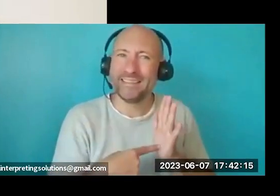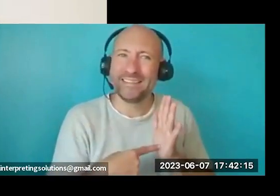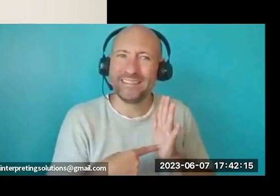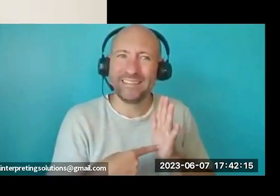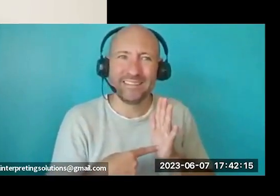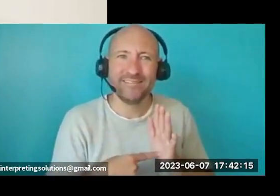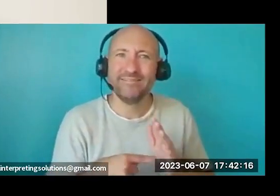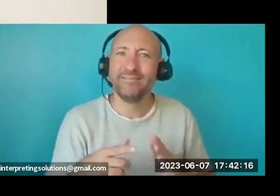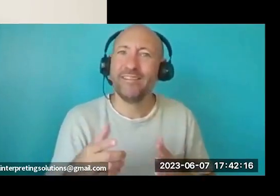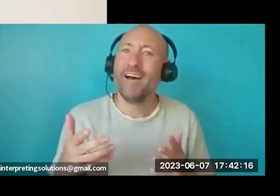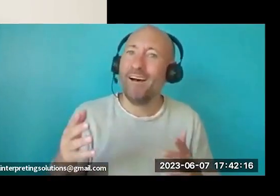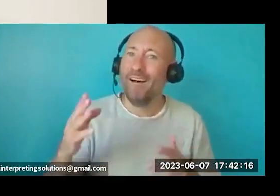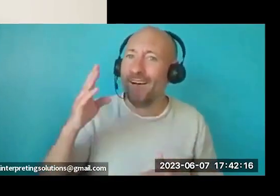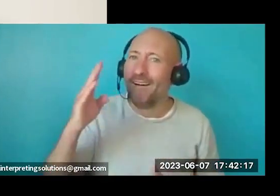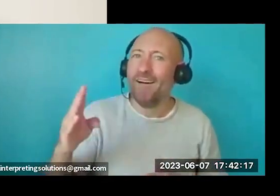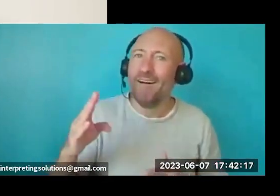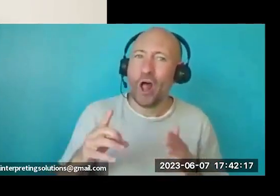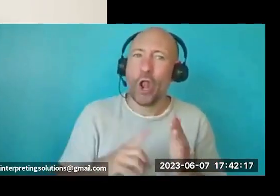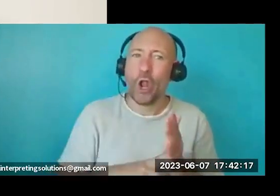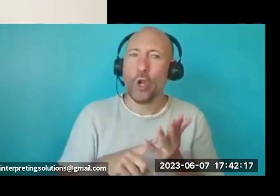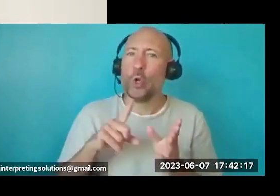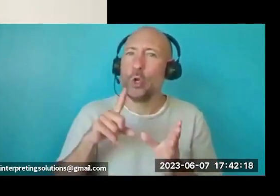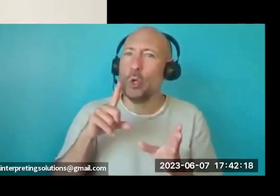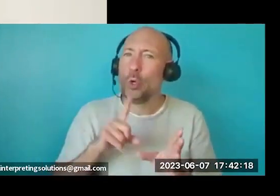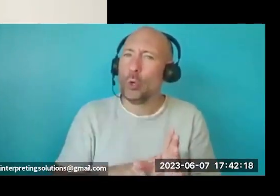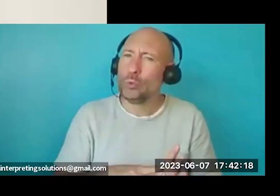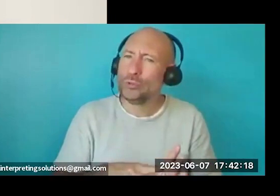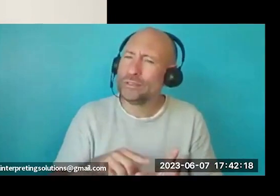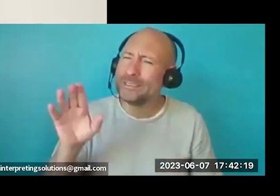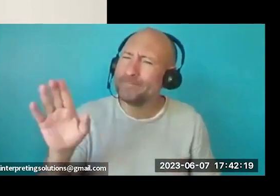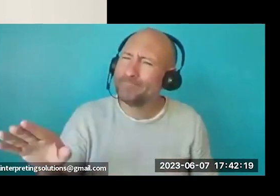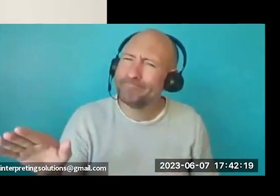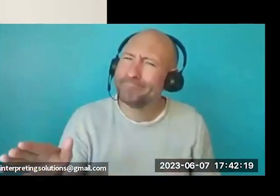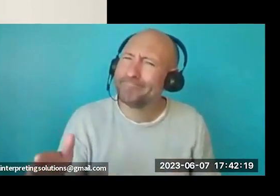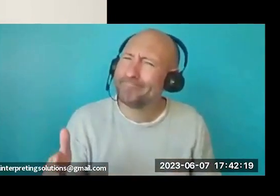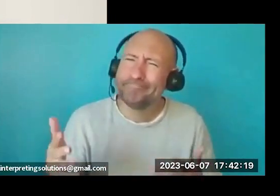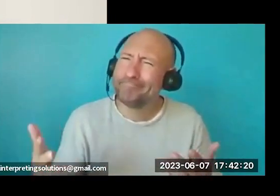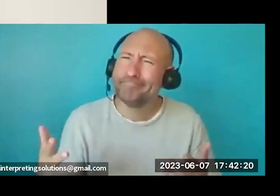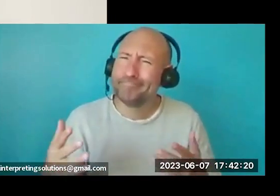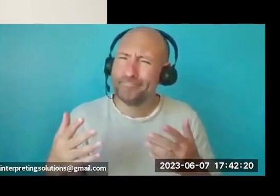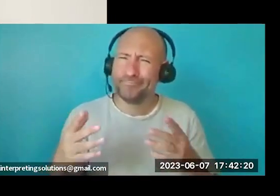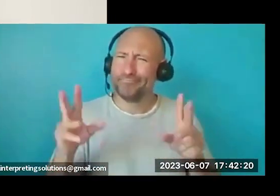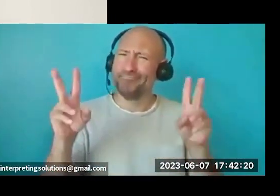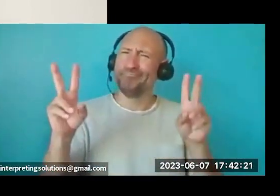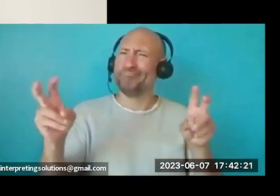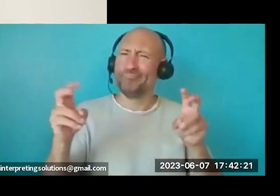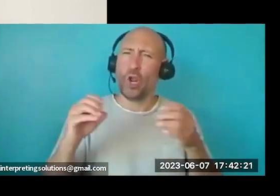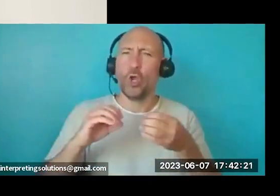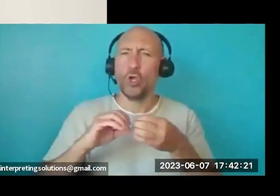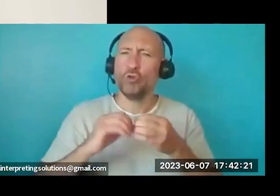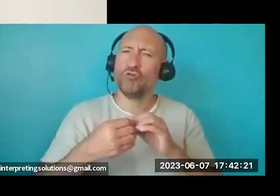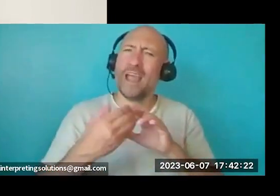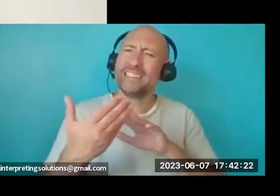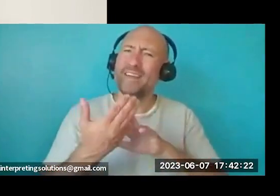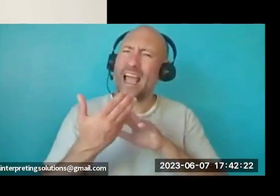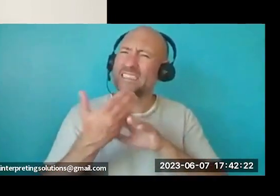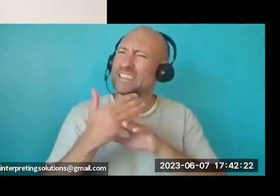I would like to ask Lucy what creative access is at